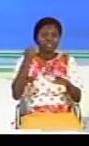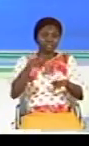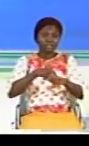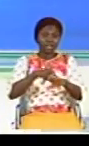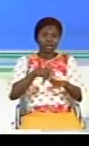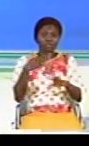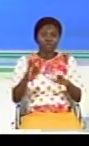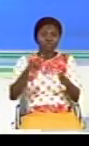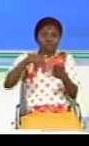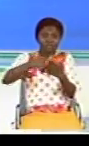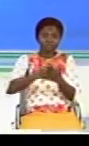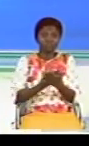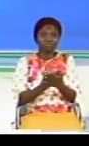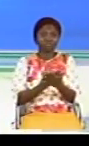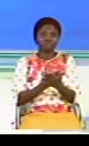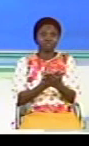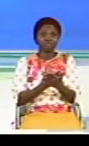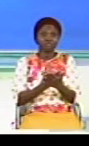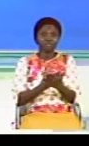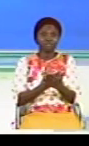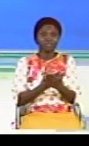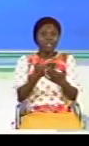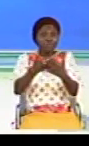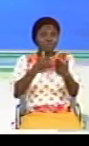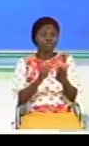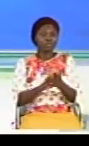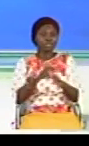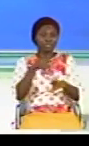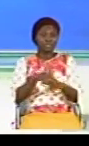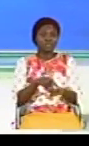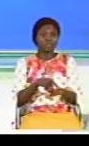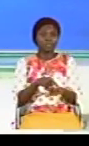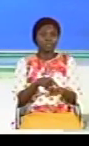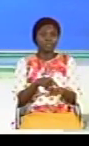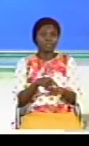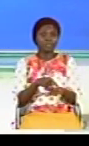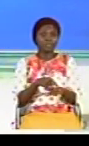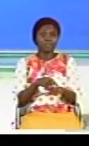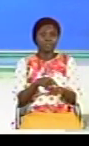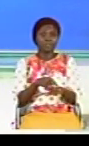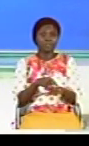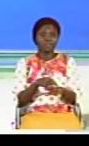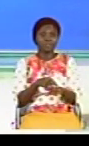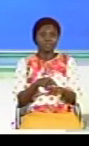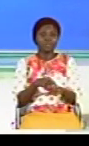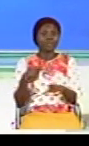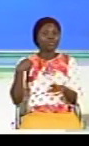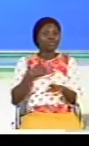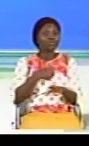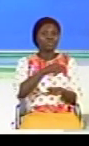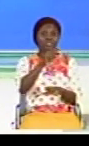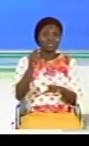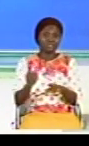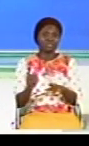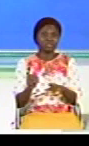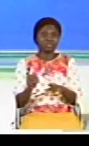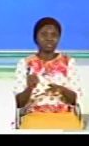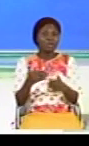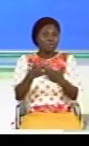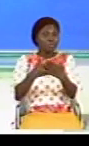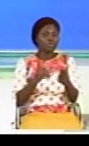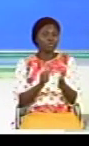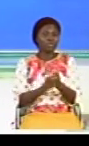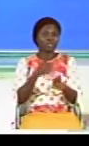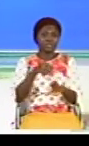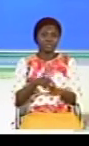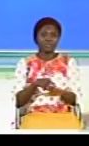begin. Before that time, we need. Before that time,